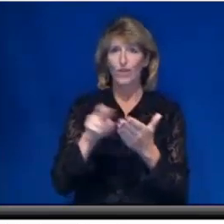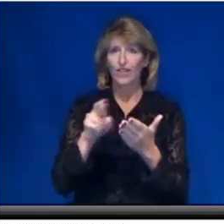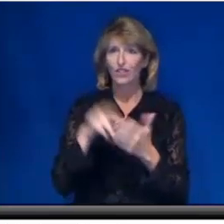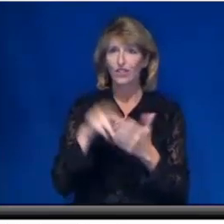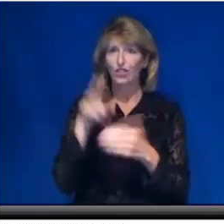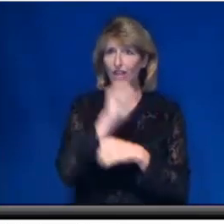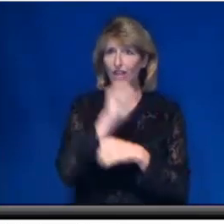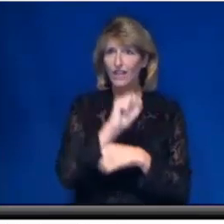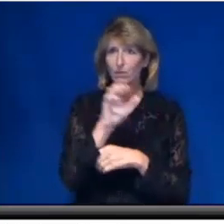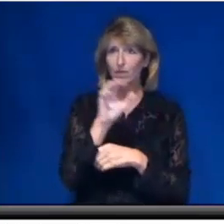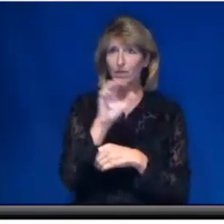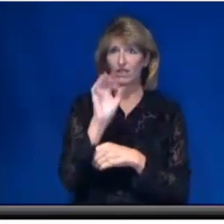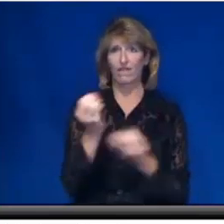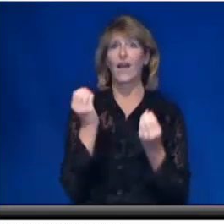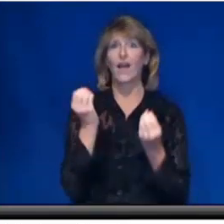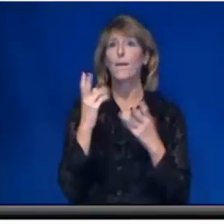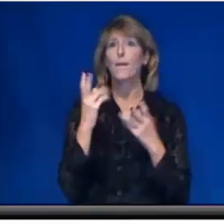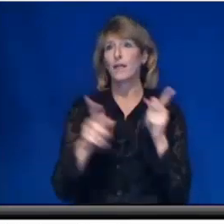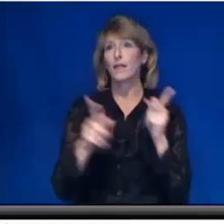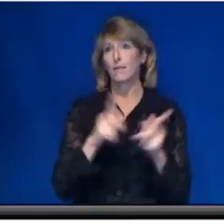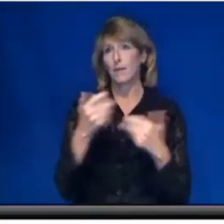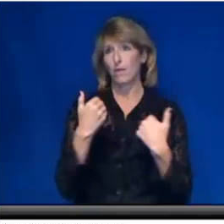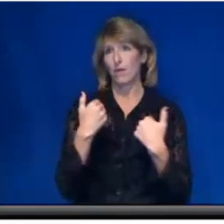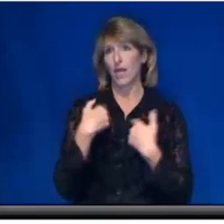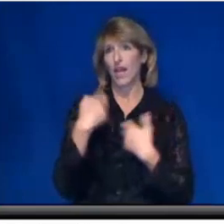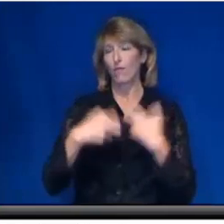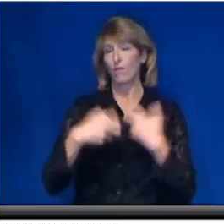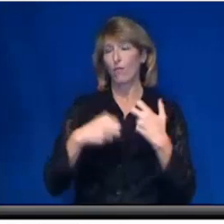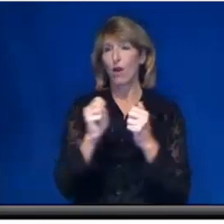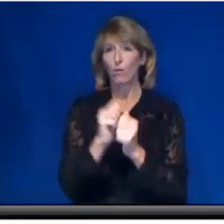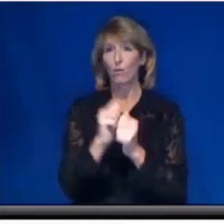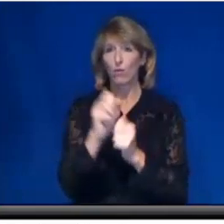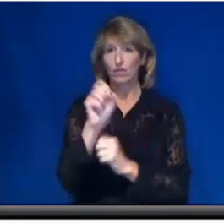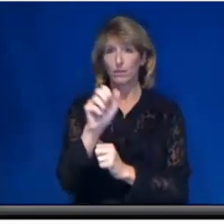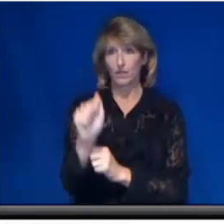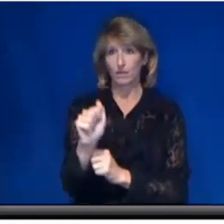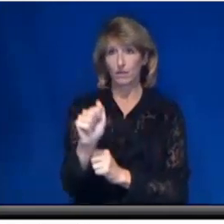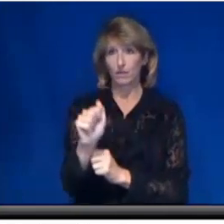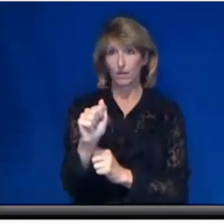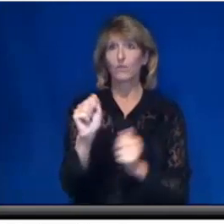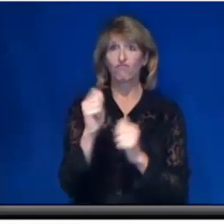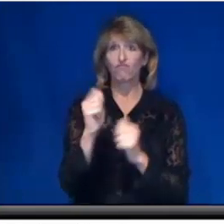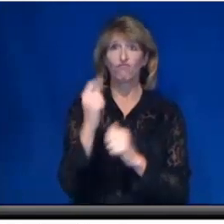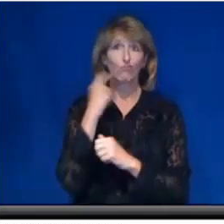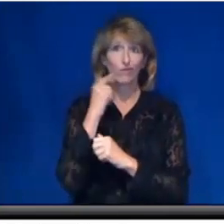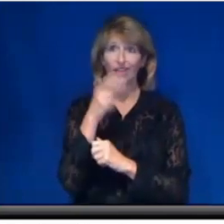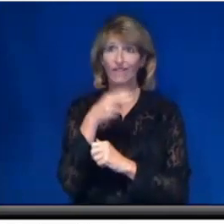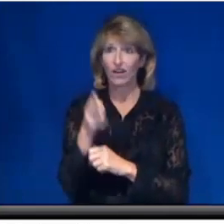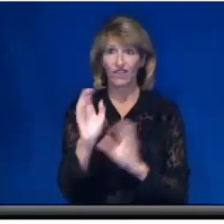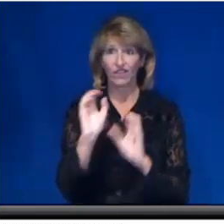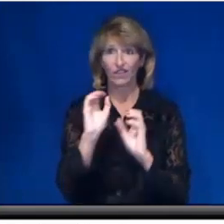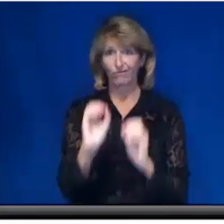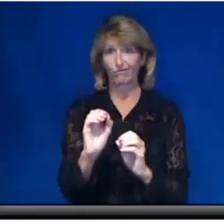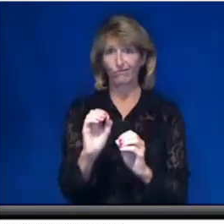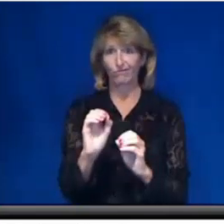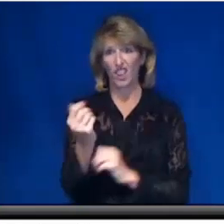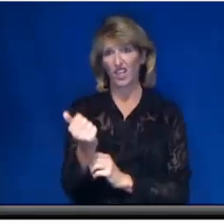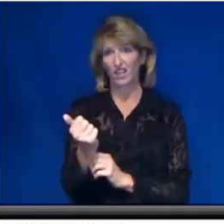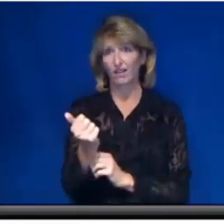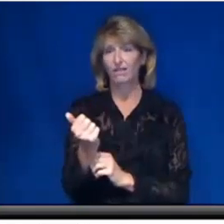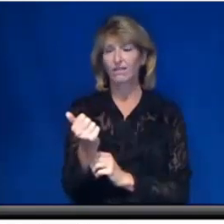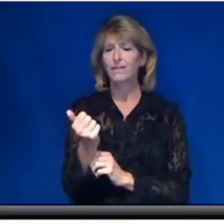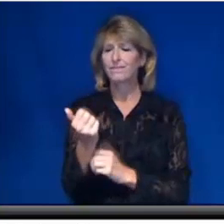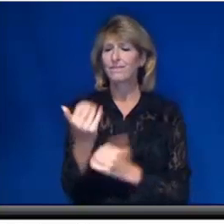One of the problems is that there's no documented research of how many people actually have a problem with substance